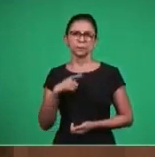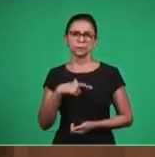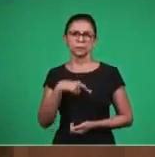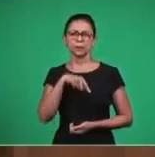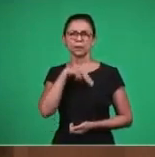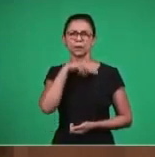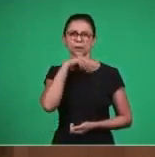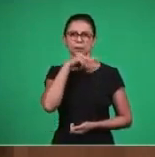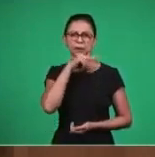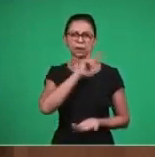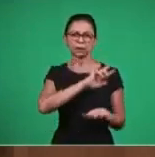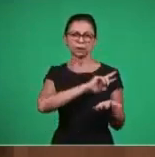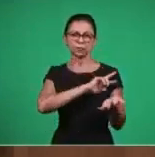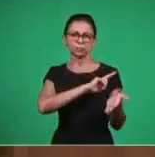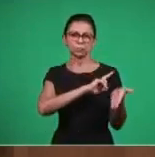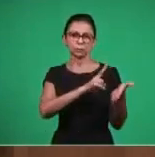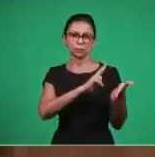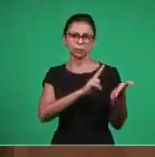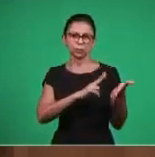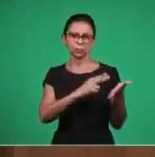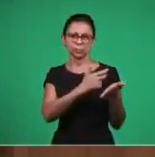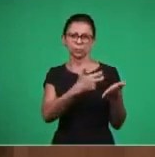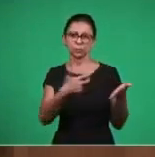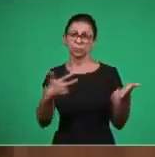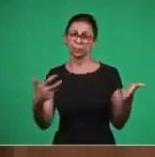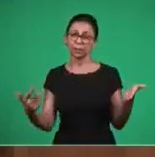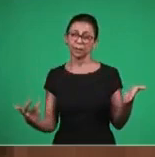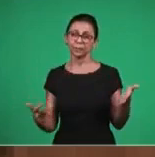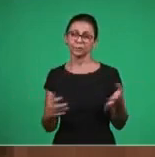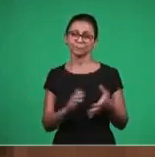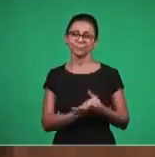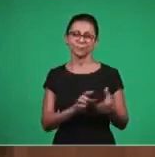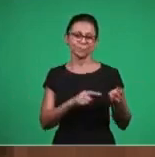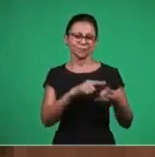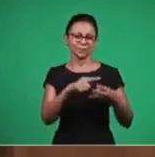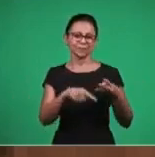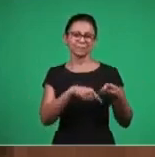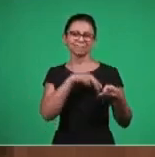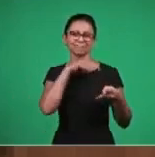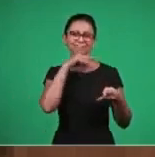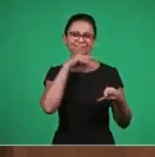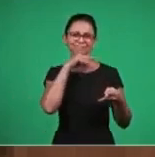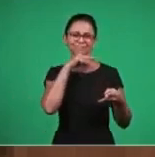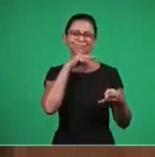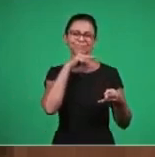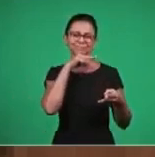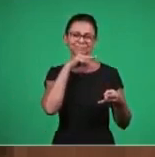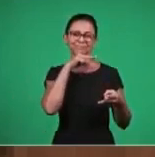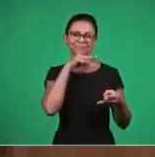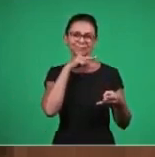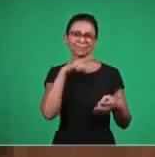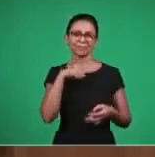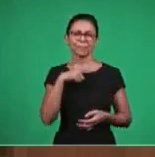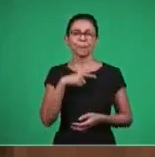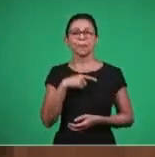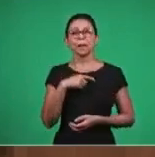there, Maria Eduarda, Henrique, Arthur, and Ana Beatriz.